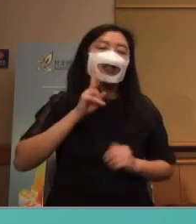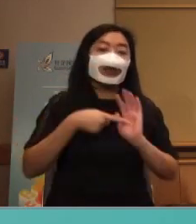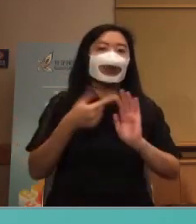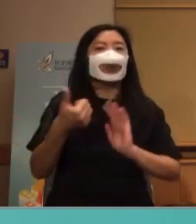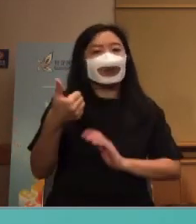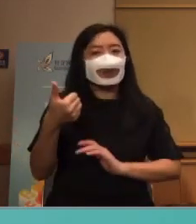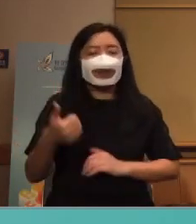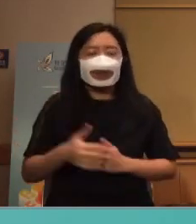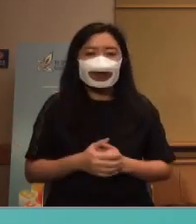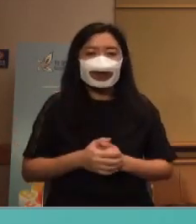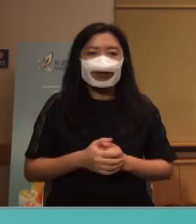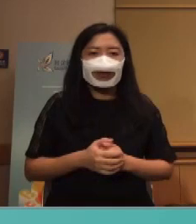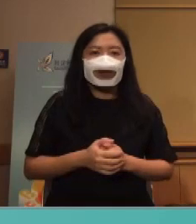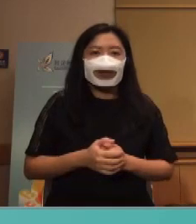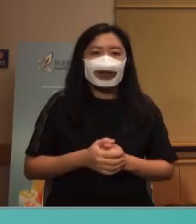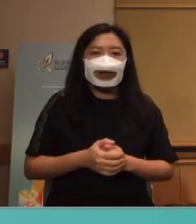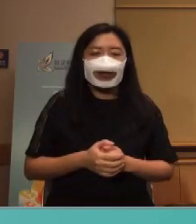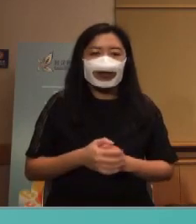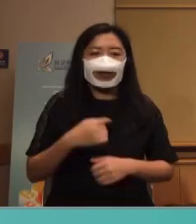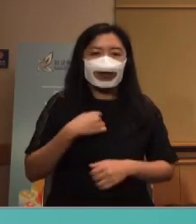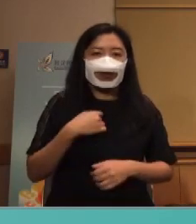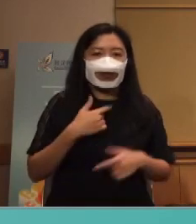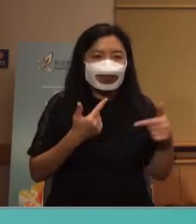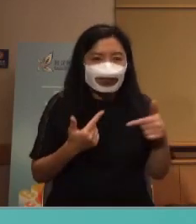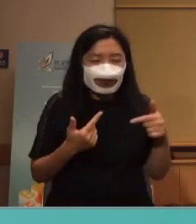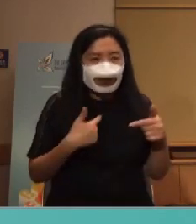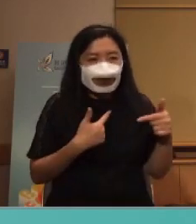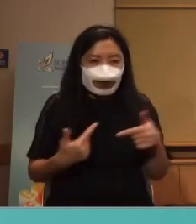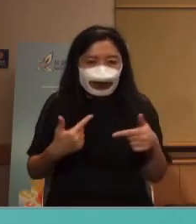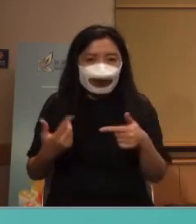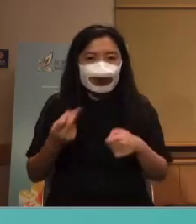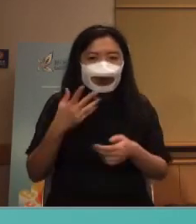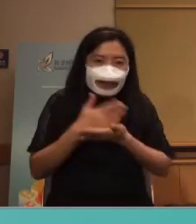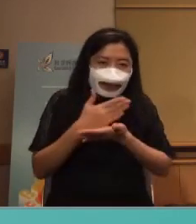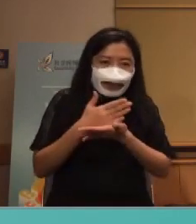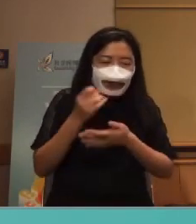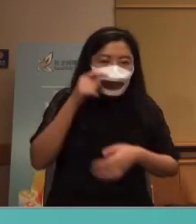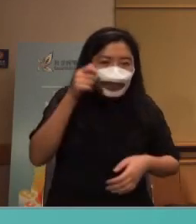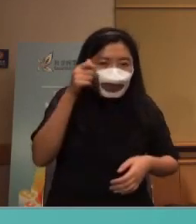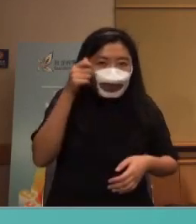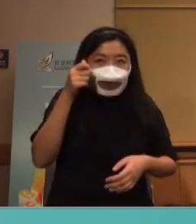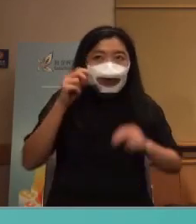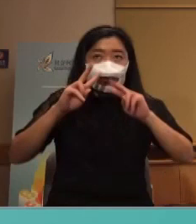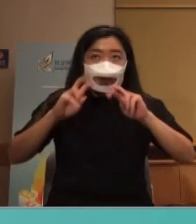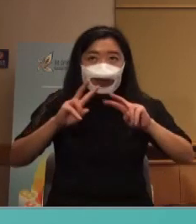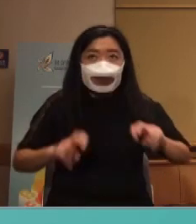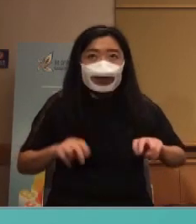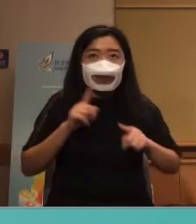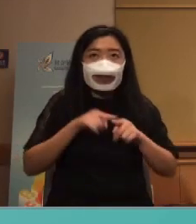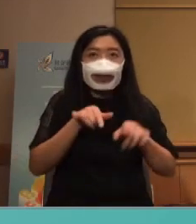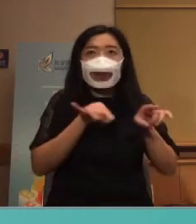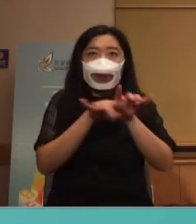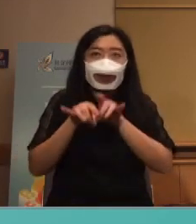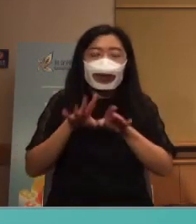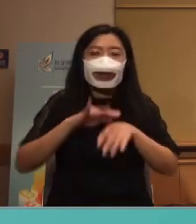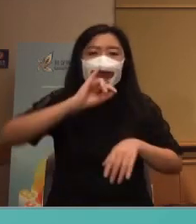would say. So we're still huge believers in NFT as a tools, but is it just a JPEG? It's not. But then, but you need